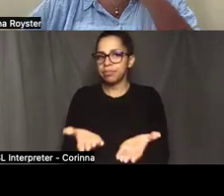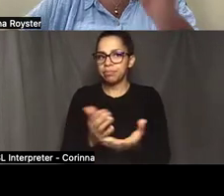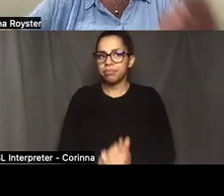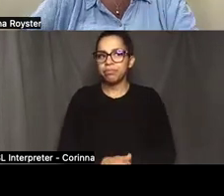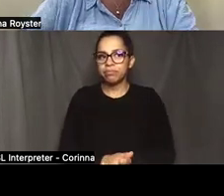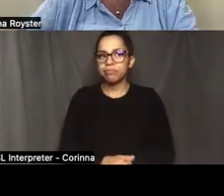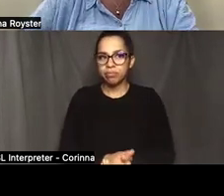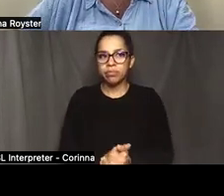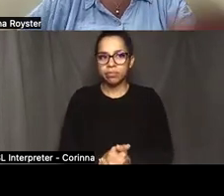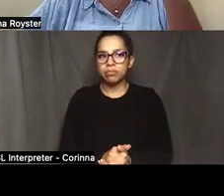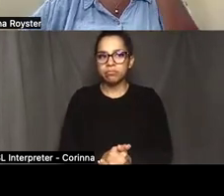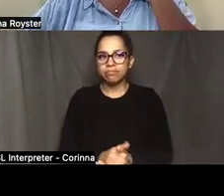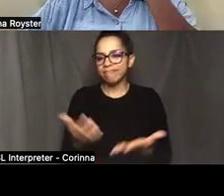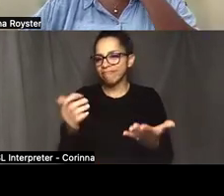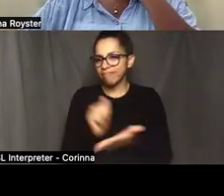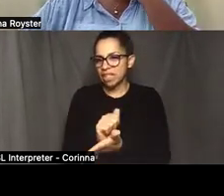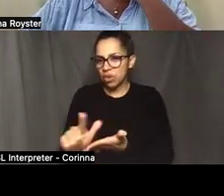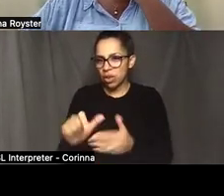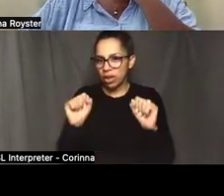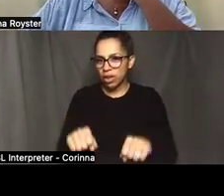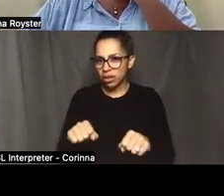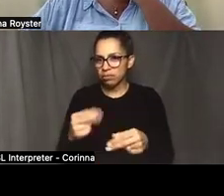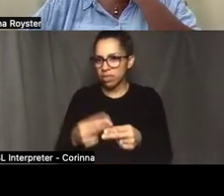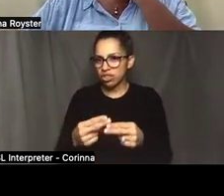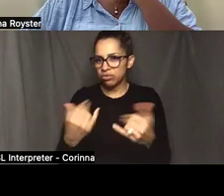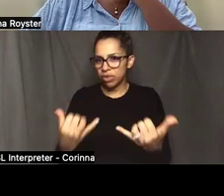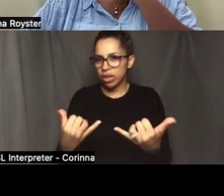You know, that's all I have to say right now on this matter.